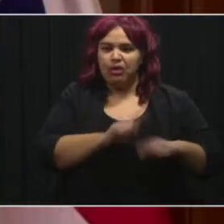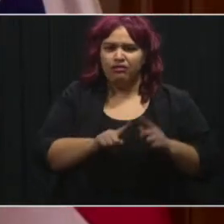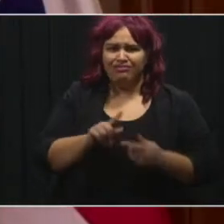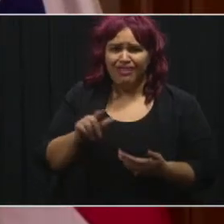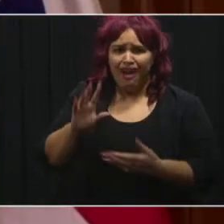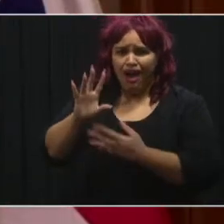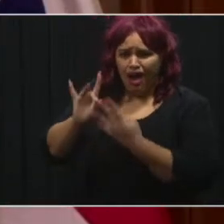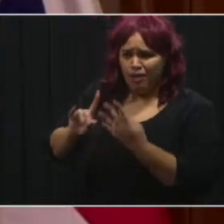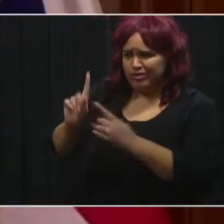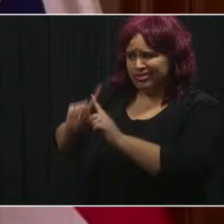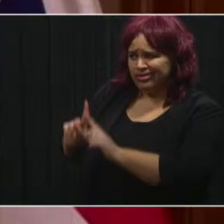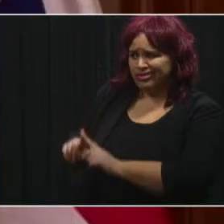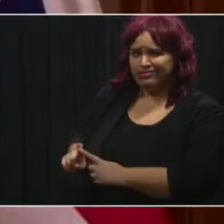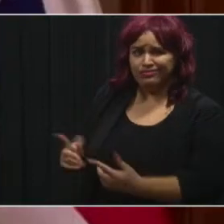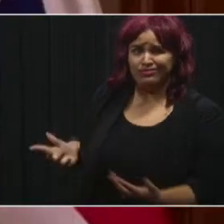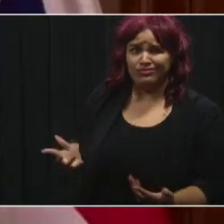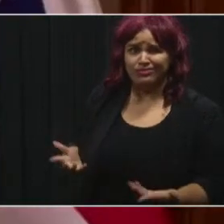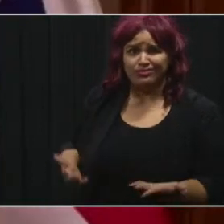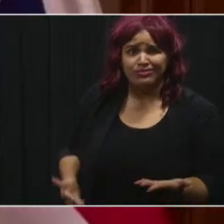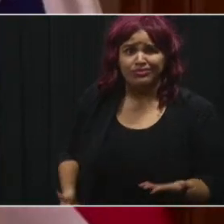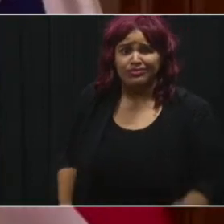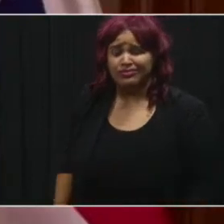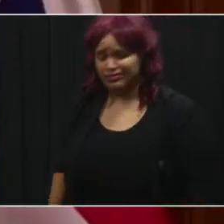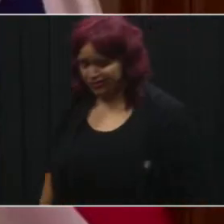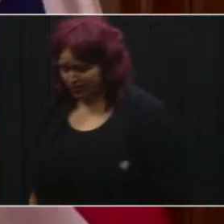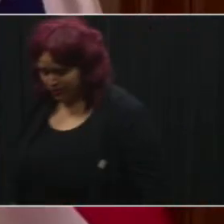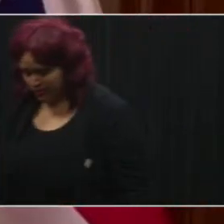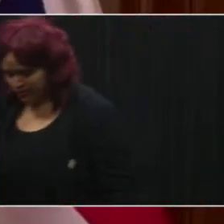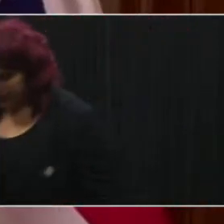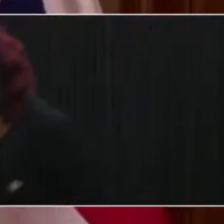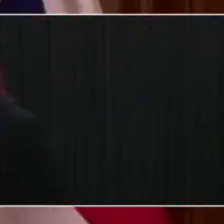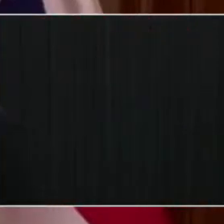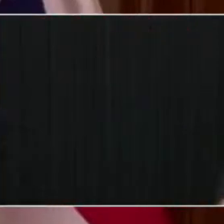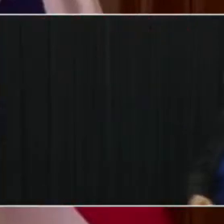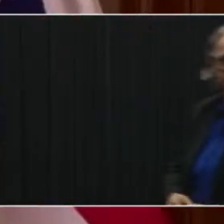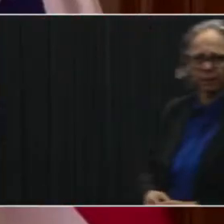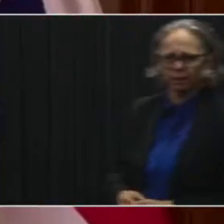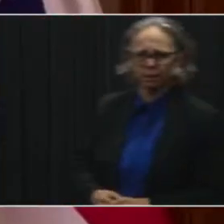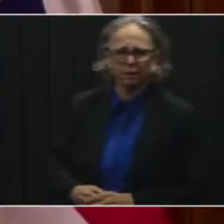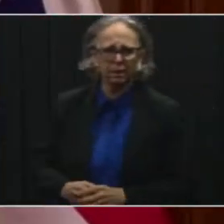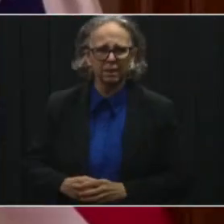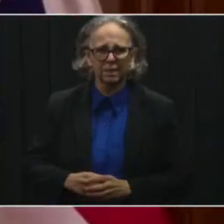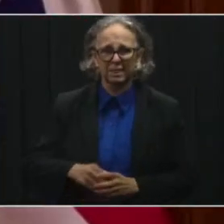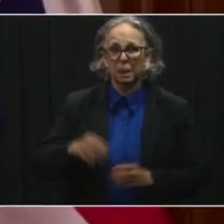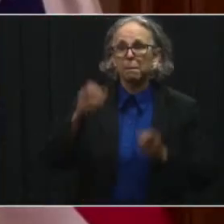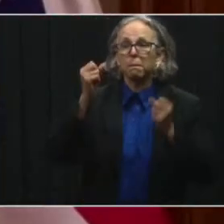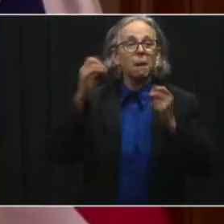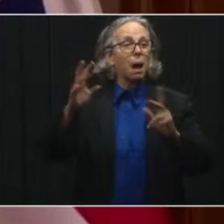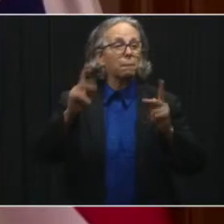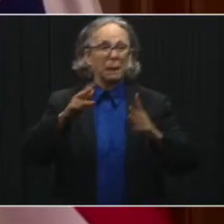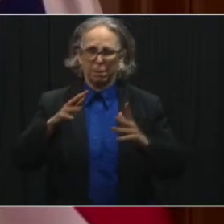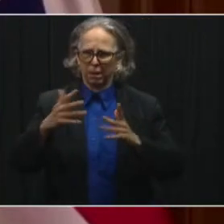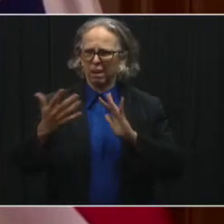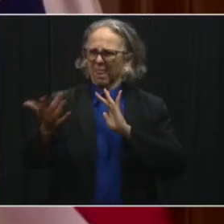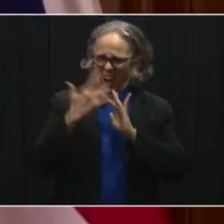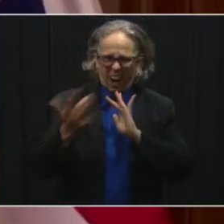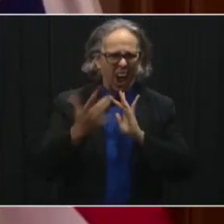mean, look, I've asked people who've contacted me if they have specific